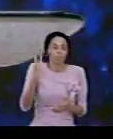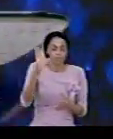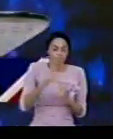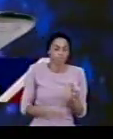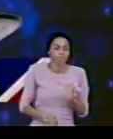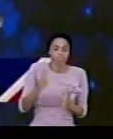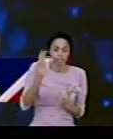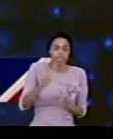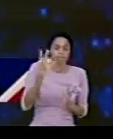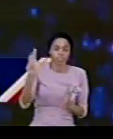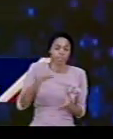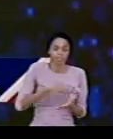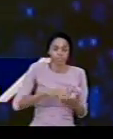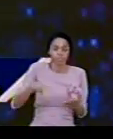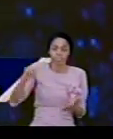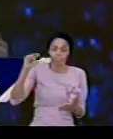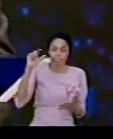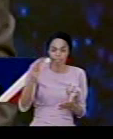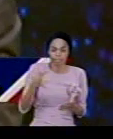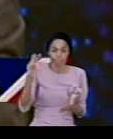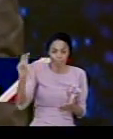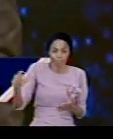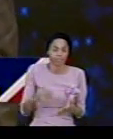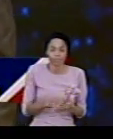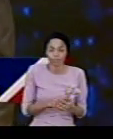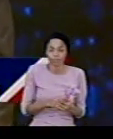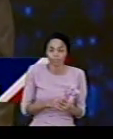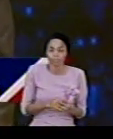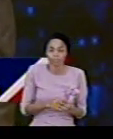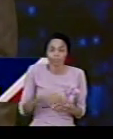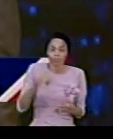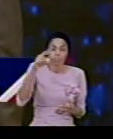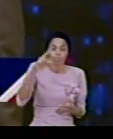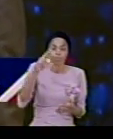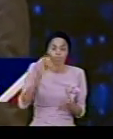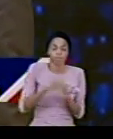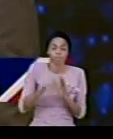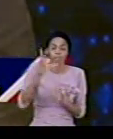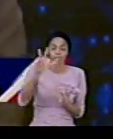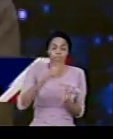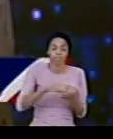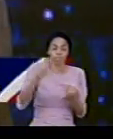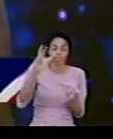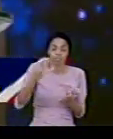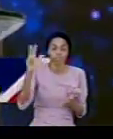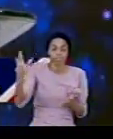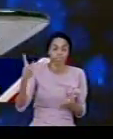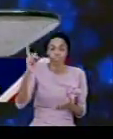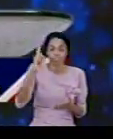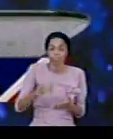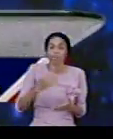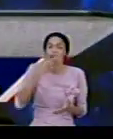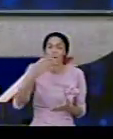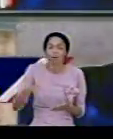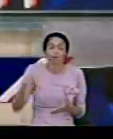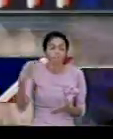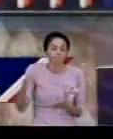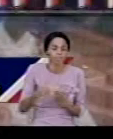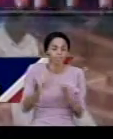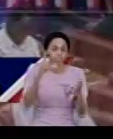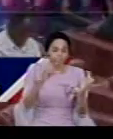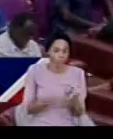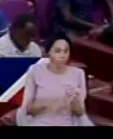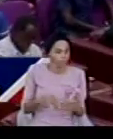3, verse 33, the curse of the Lord. Understand? The law